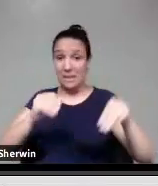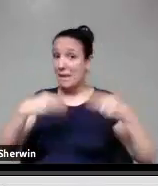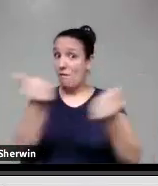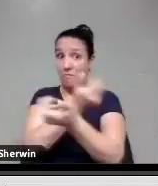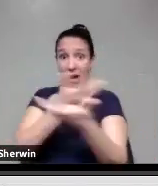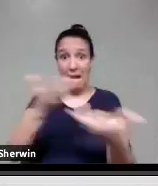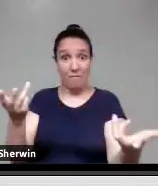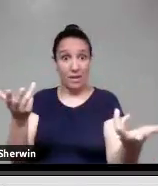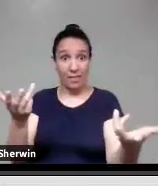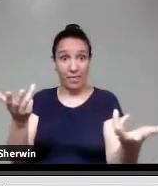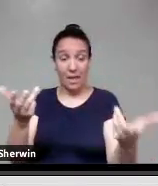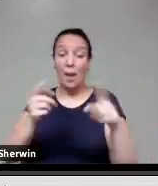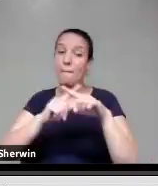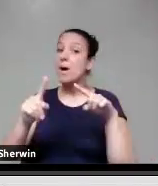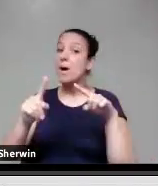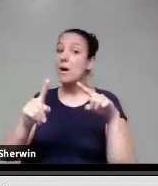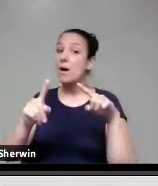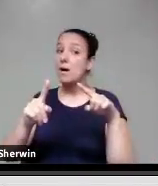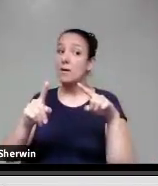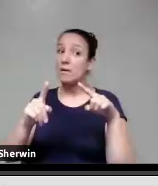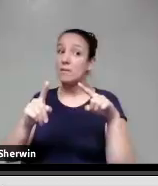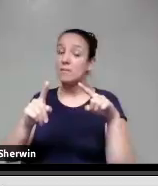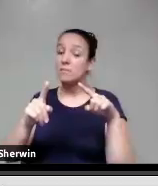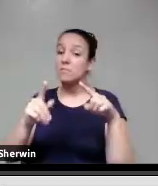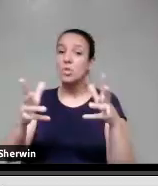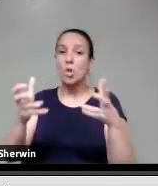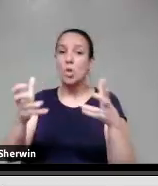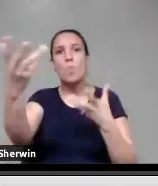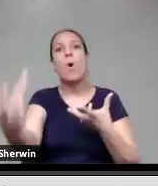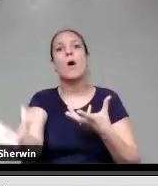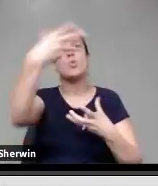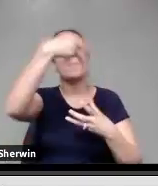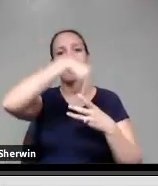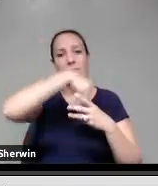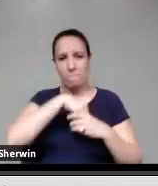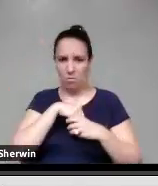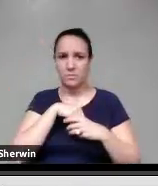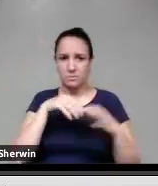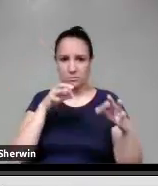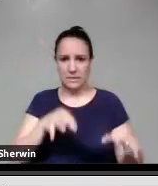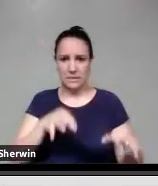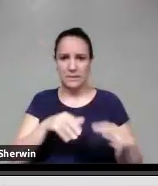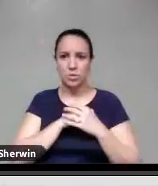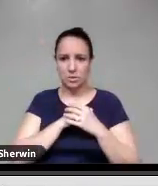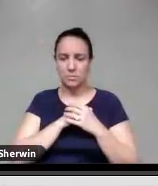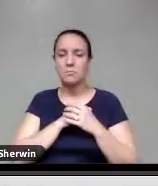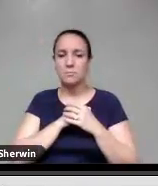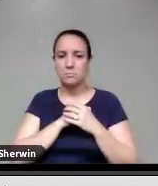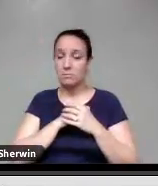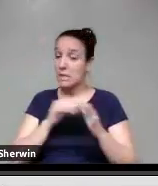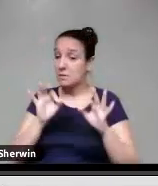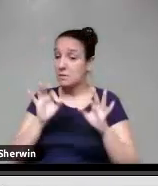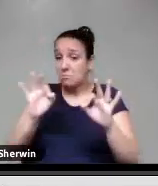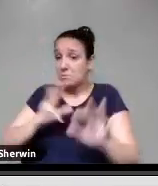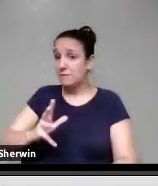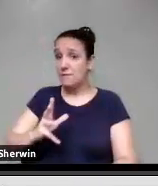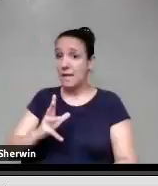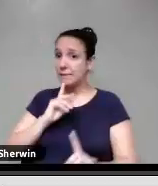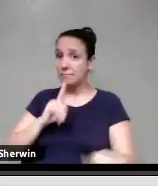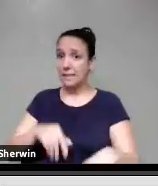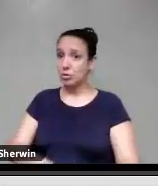everybody would want, but what we do want to do is involve everybody in the decisions. And that's a perfectly acceptable way to do